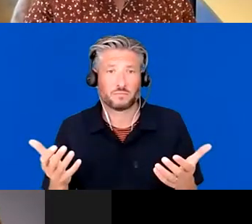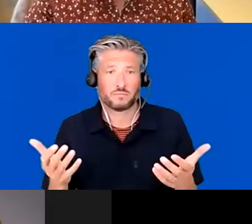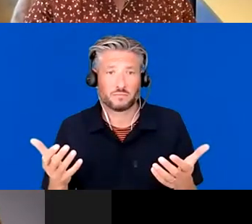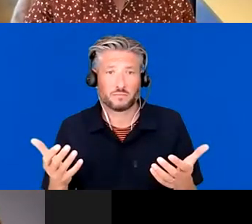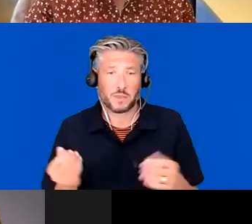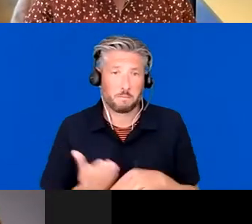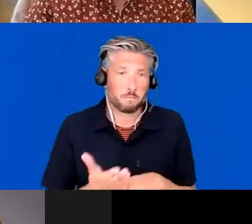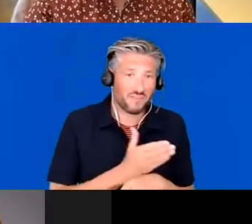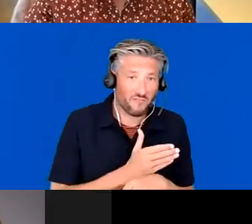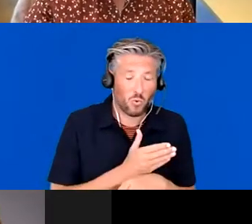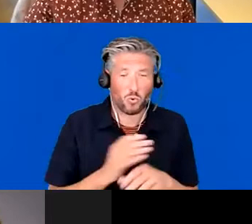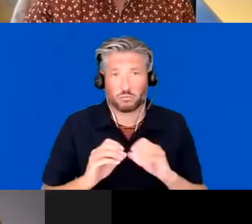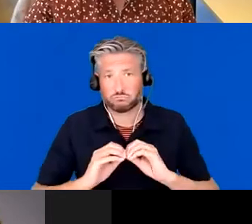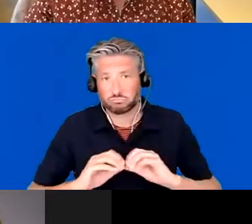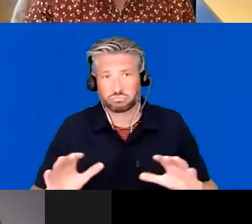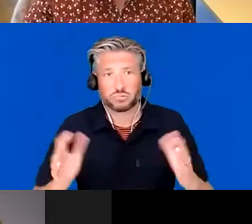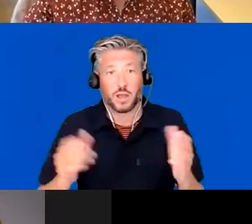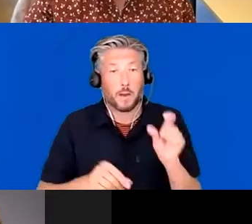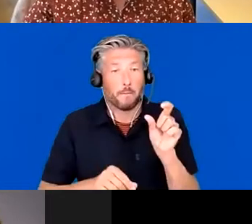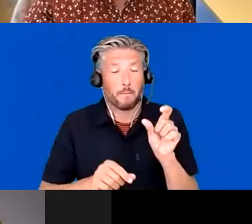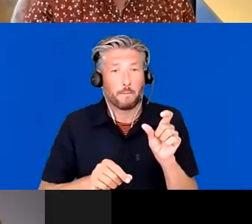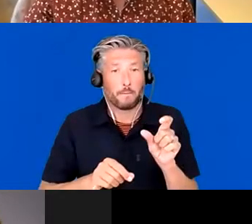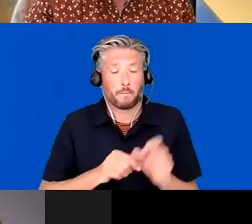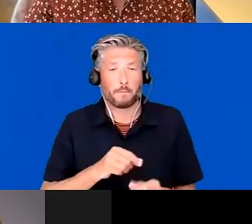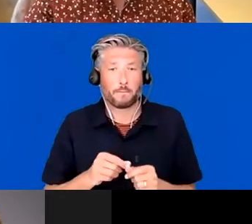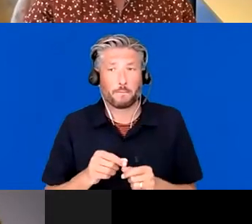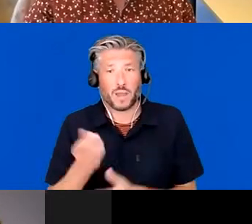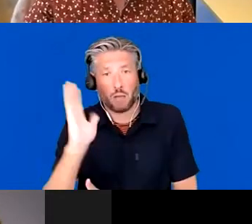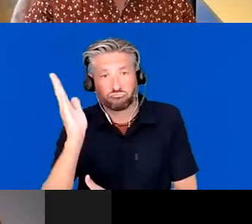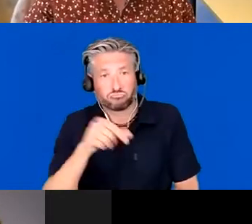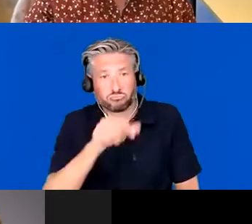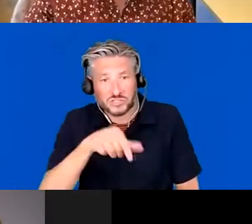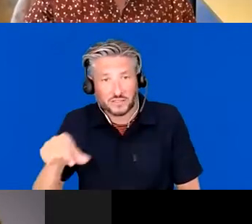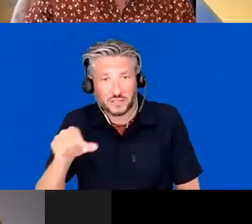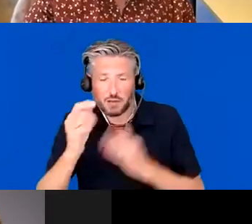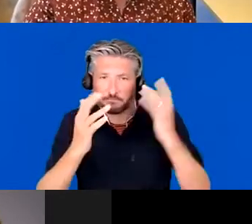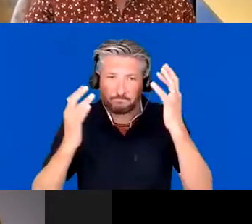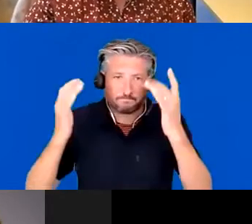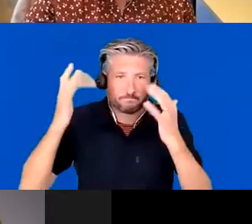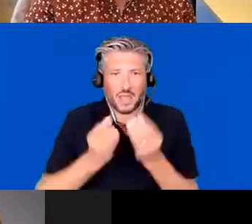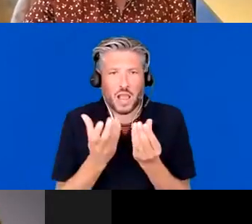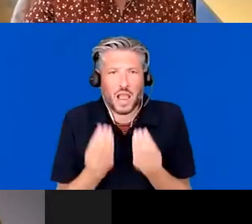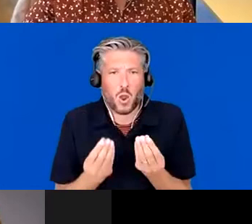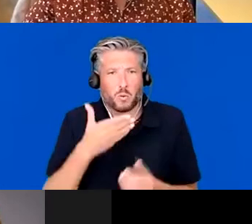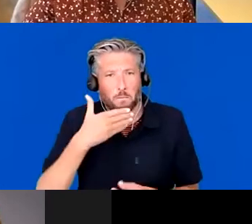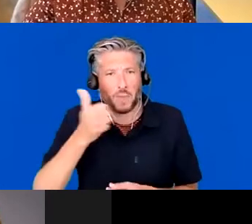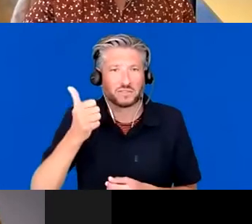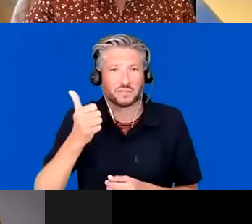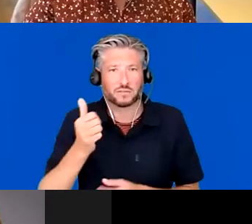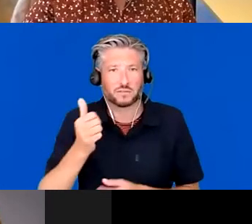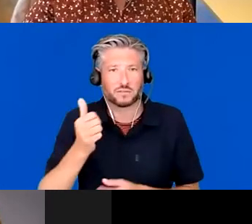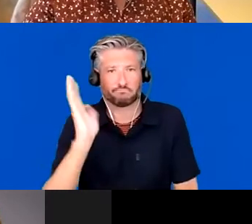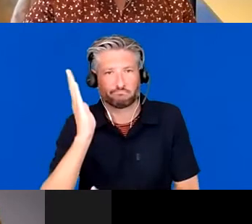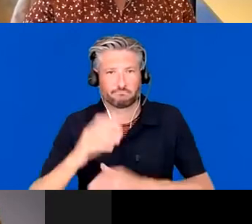how they were going to present their work in a different way, but also it gave the delegates a chance to reflect on it before moving into the discussion. So for me, that